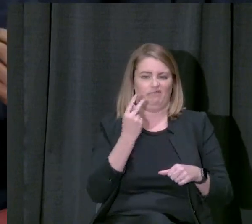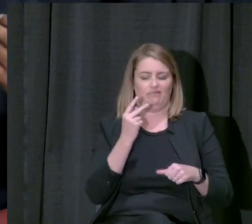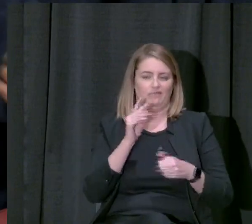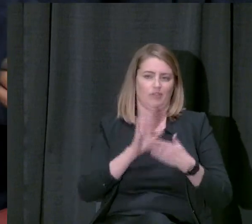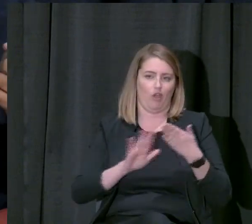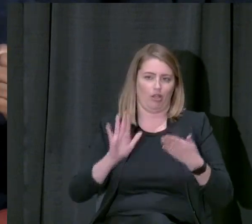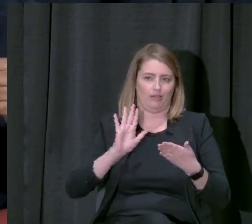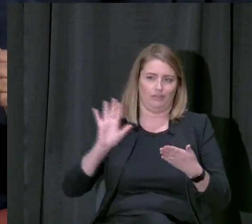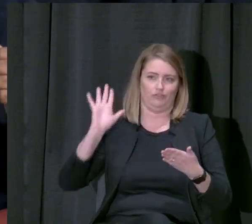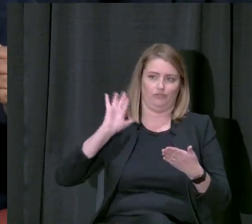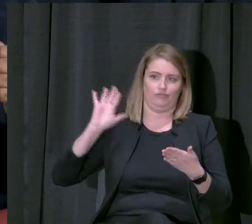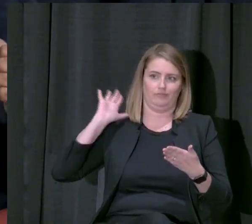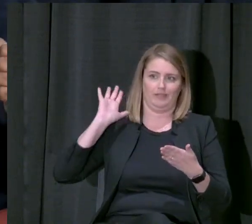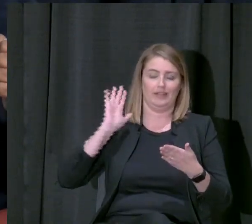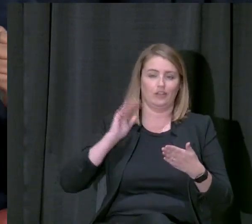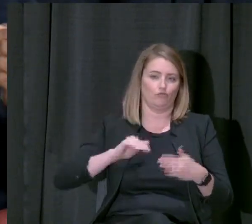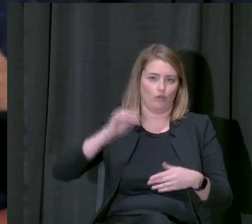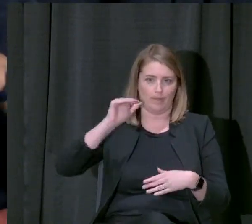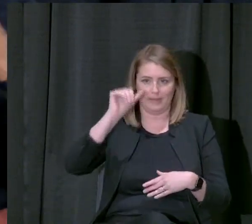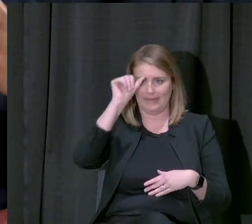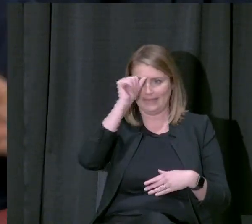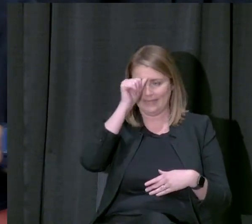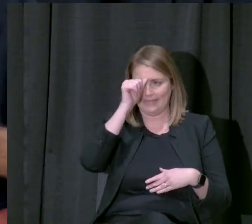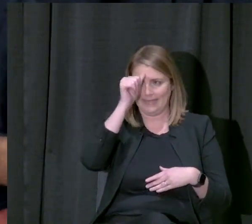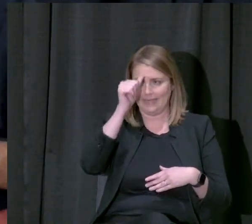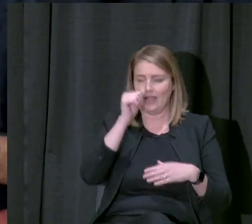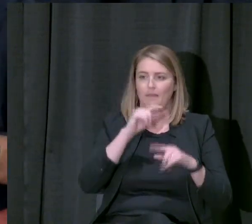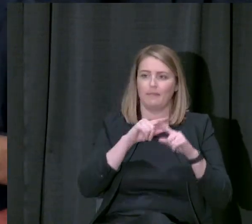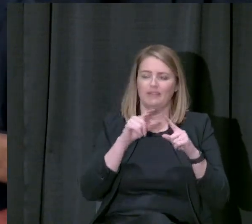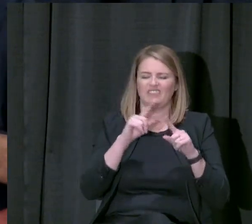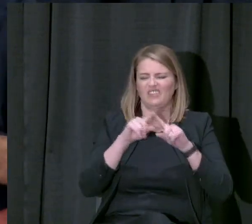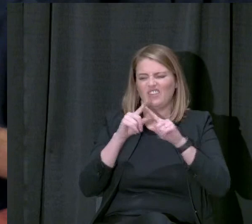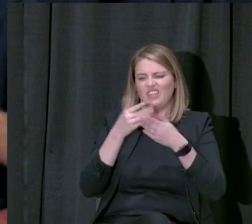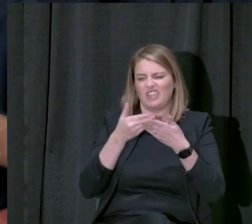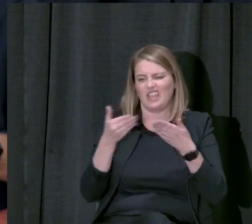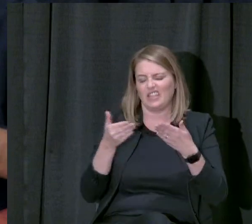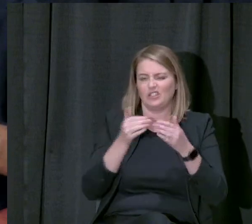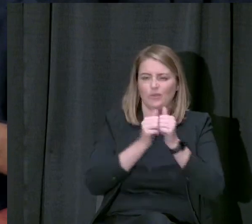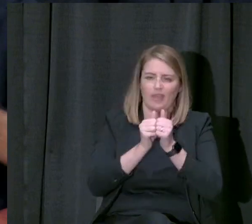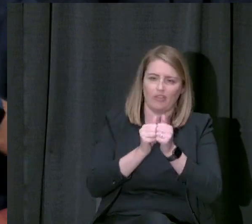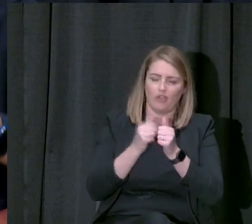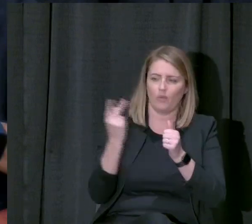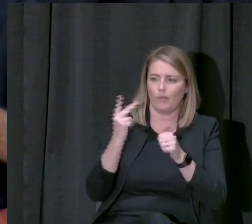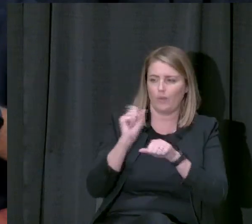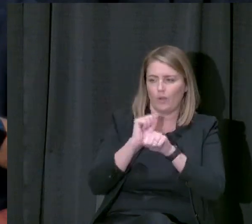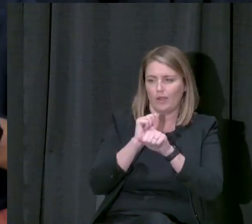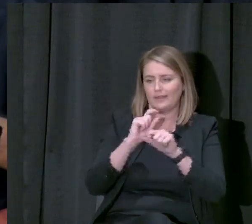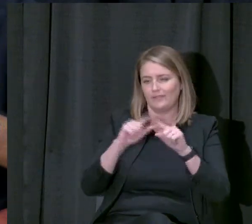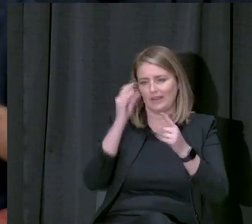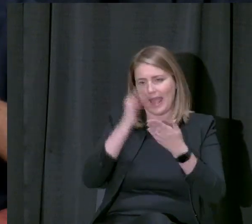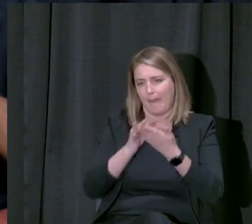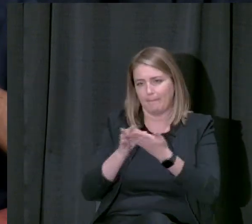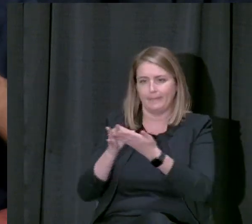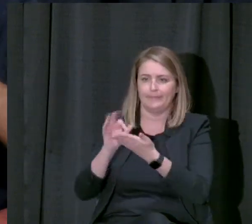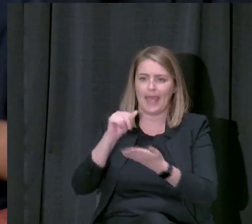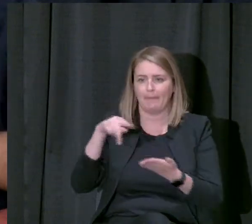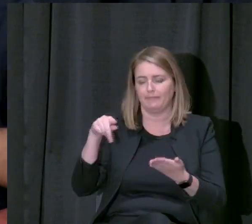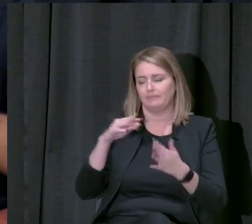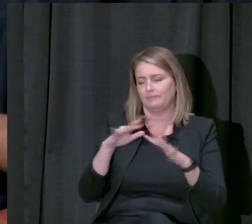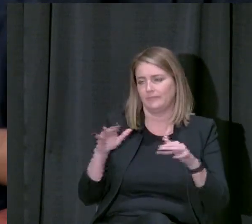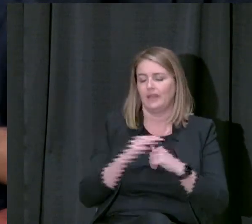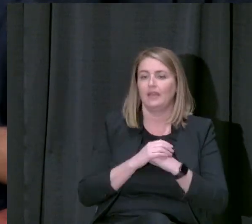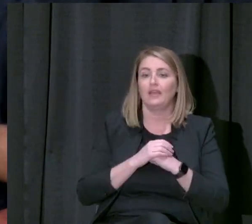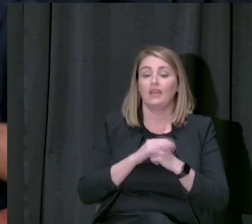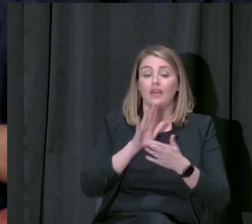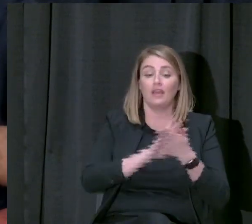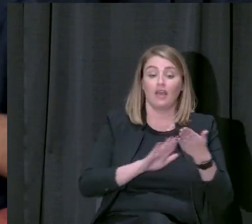our undergrad in India, right? And we used to build a lot of things together, and we used to work on a bunch of apps and so on and so forth. And after college,